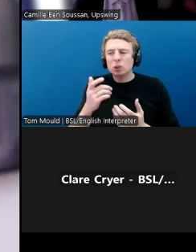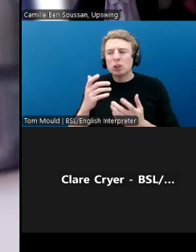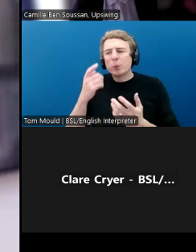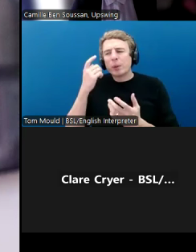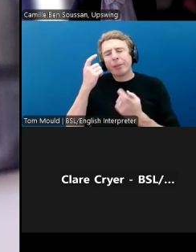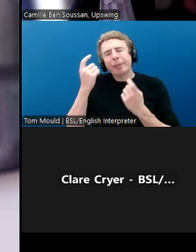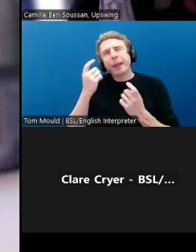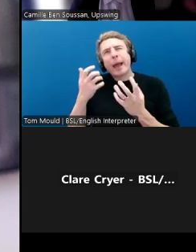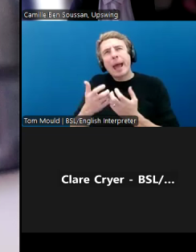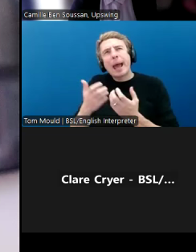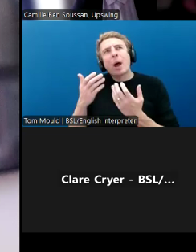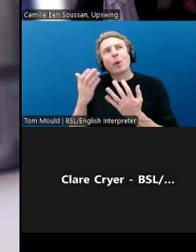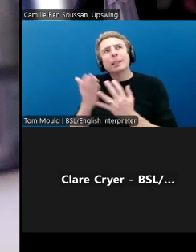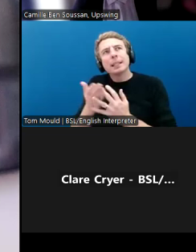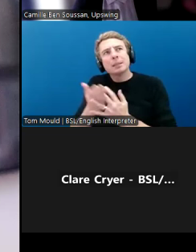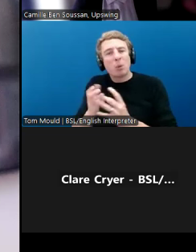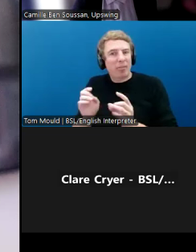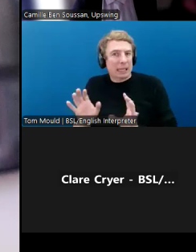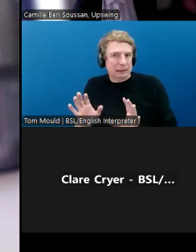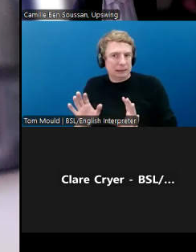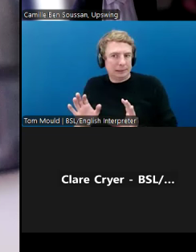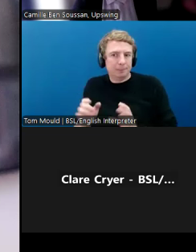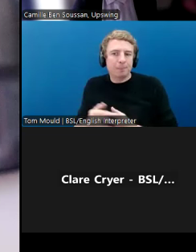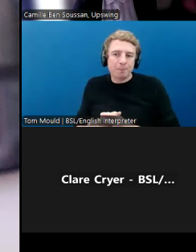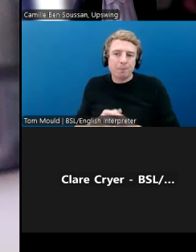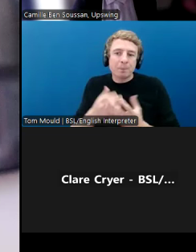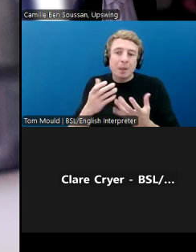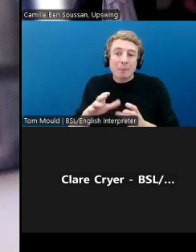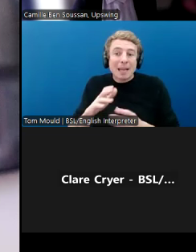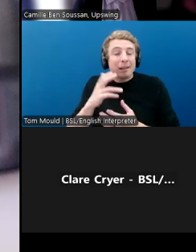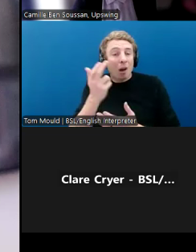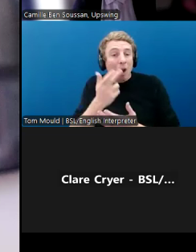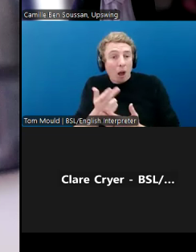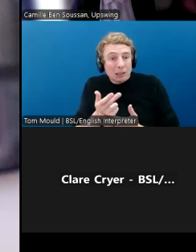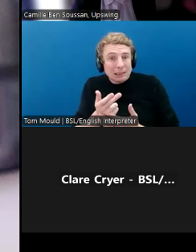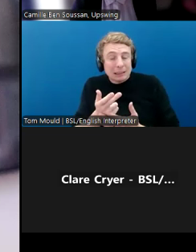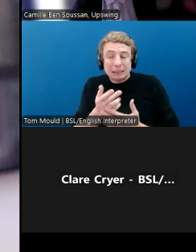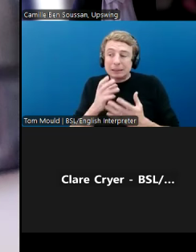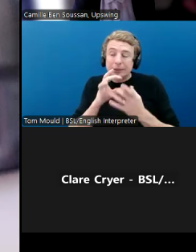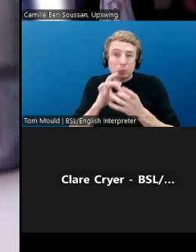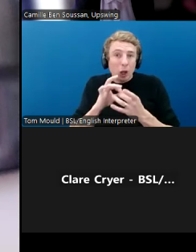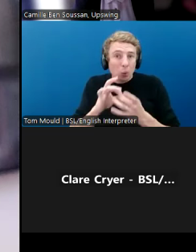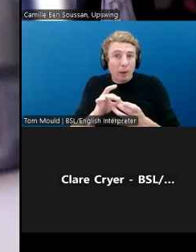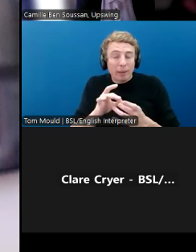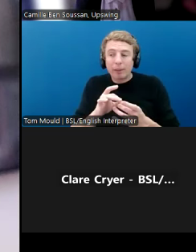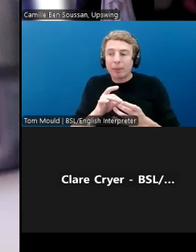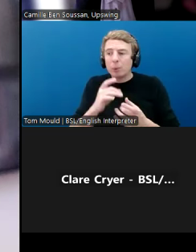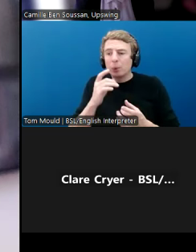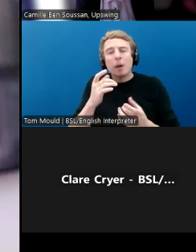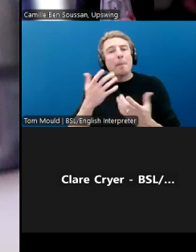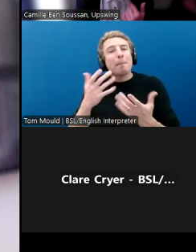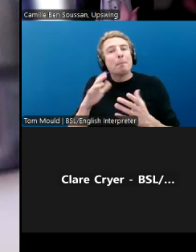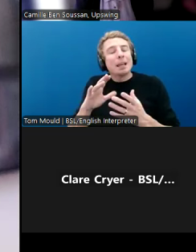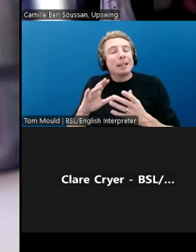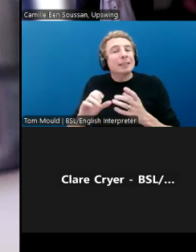So yeah, we worked with the artists, our regular artists and collaborators to develop new performances specifically for the